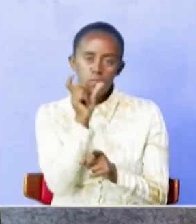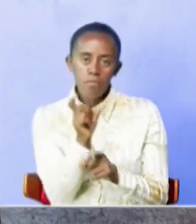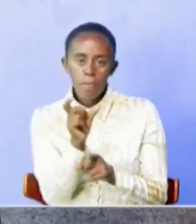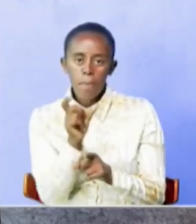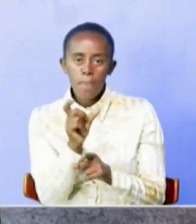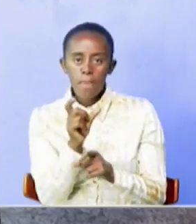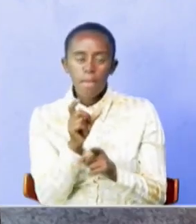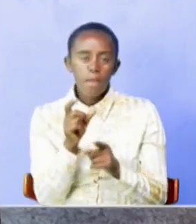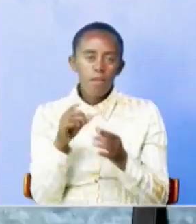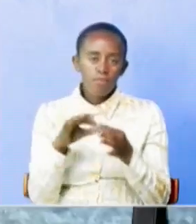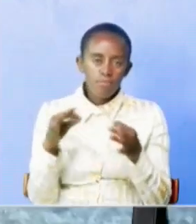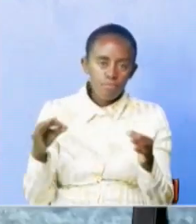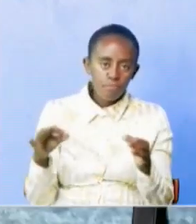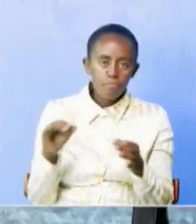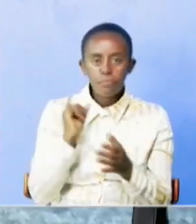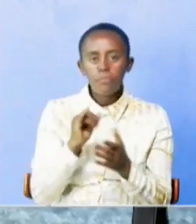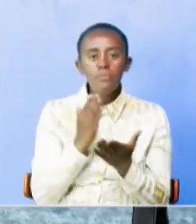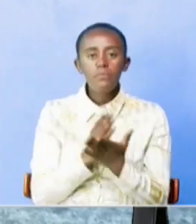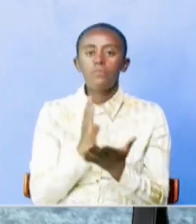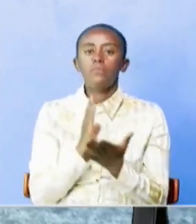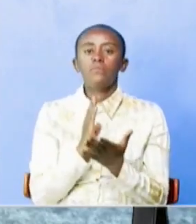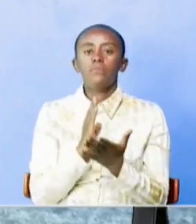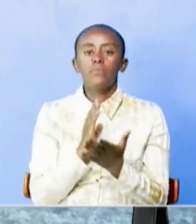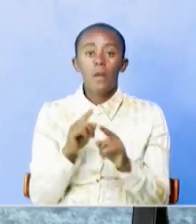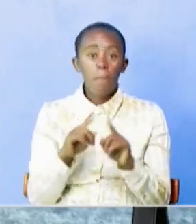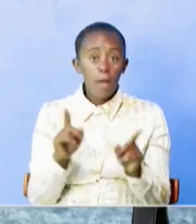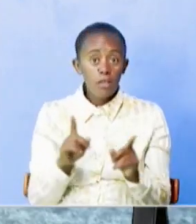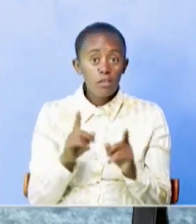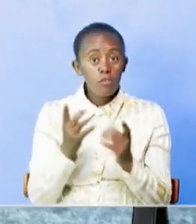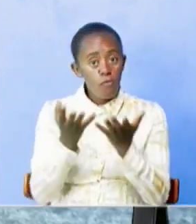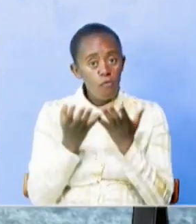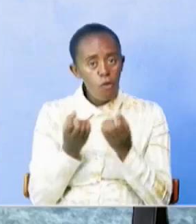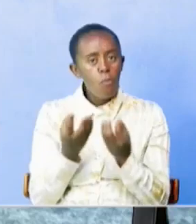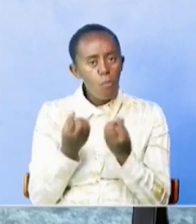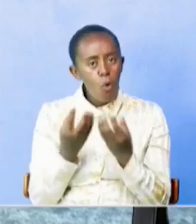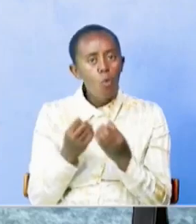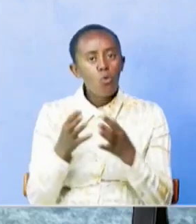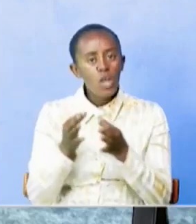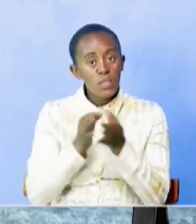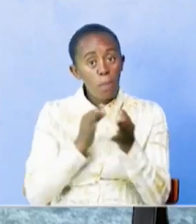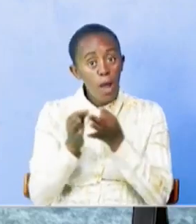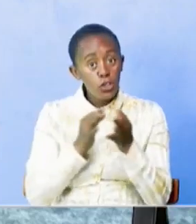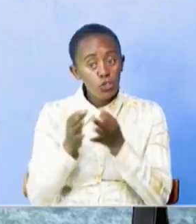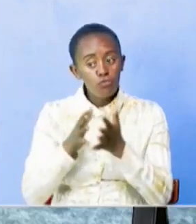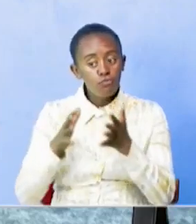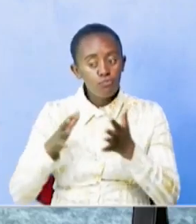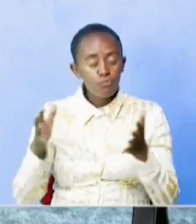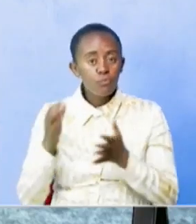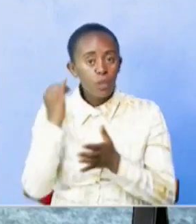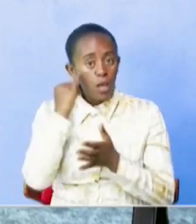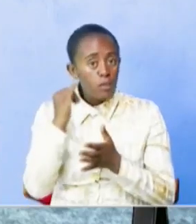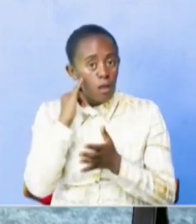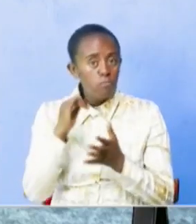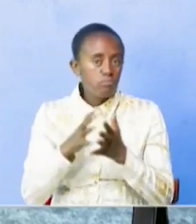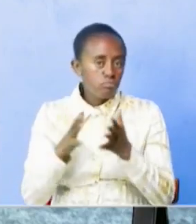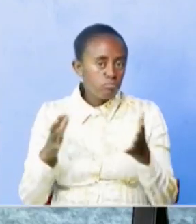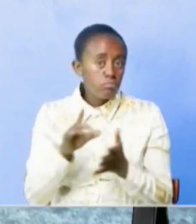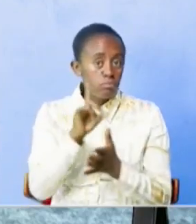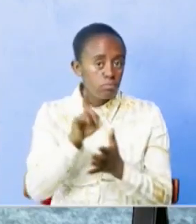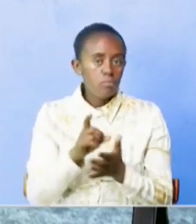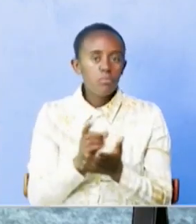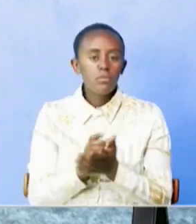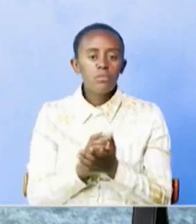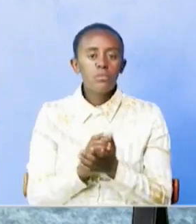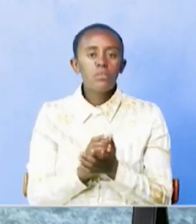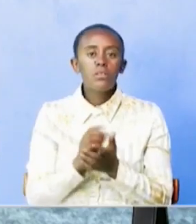if I don't want to, I could just stop here. But if I want to give more explanation about the idea that I've been asked